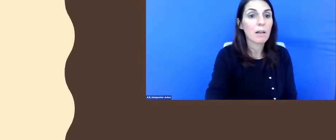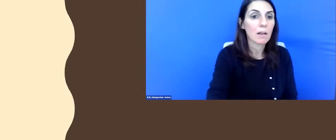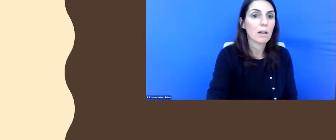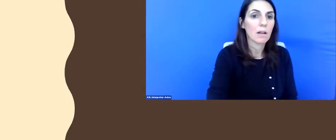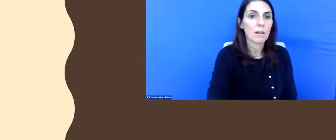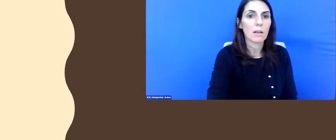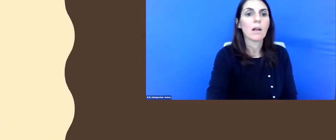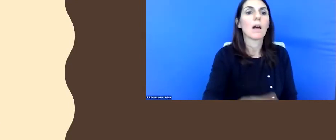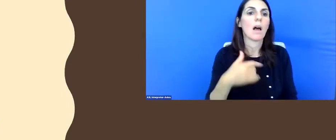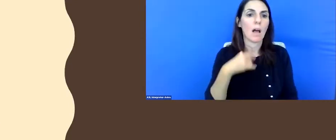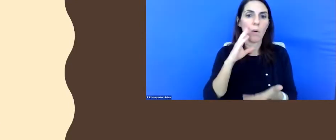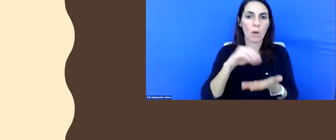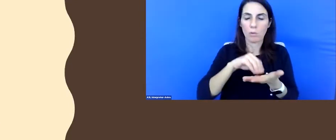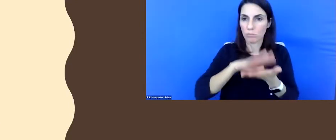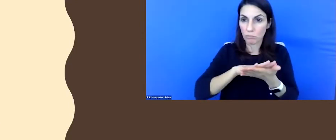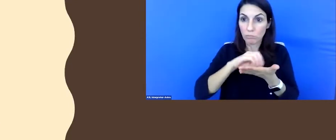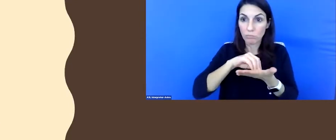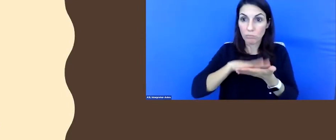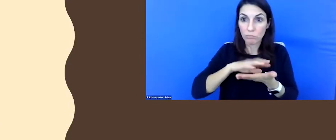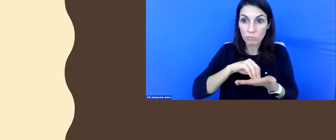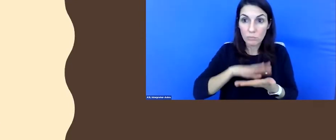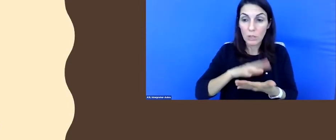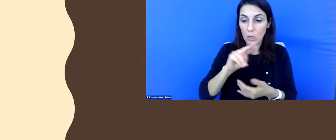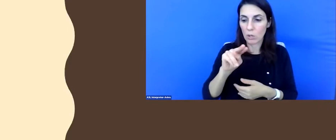will take notes and we will reach out to